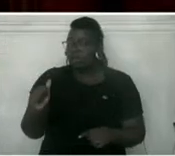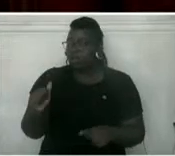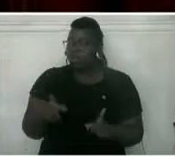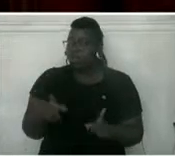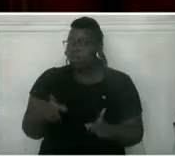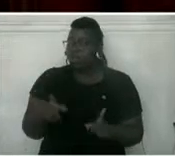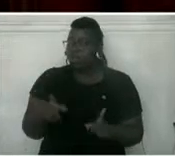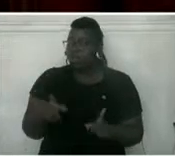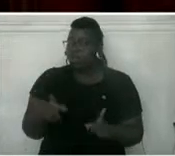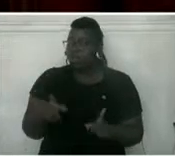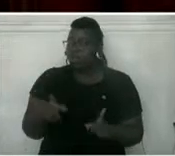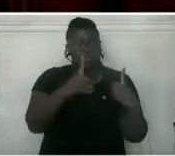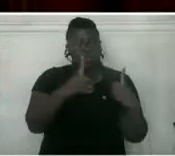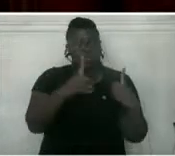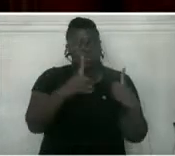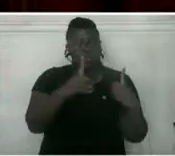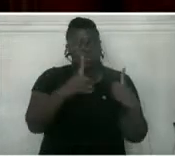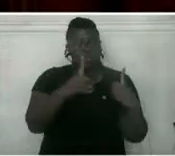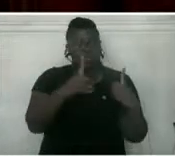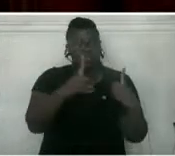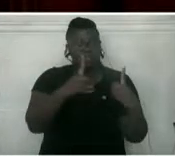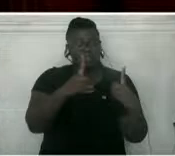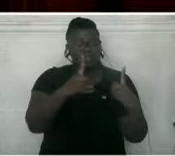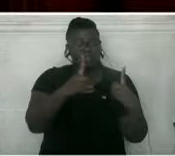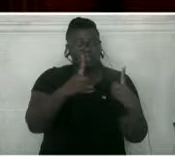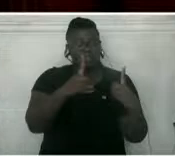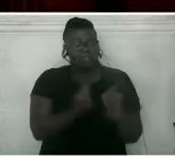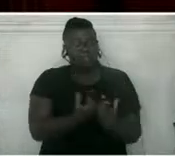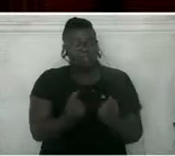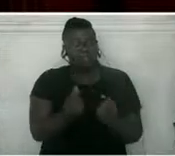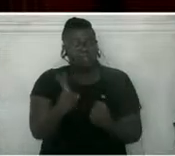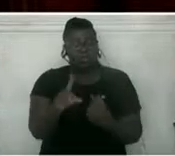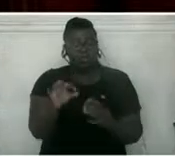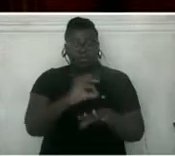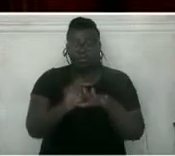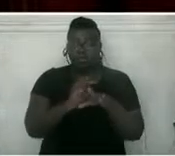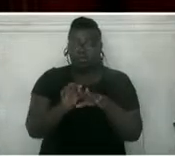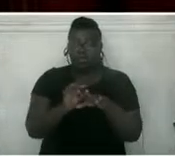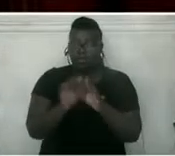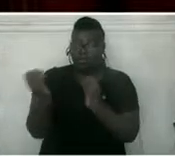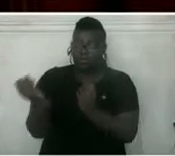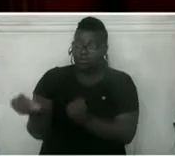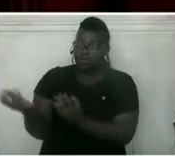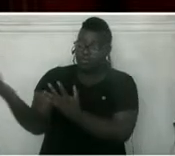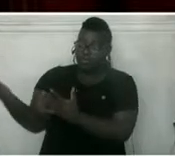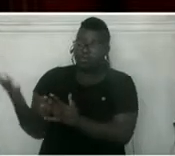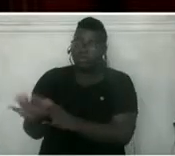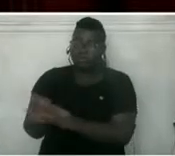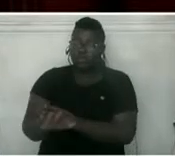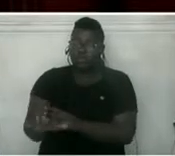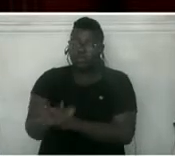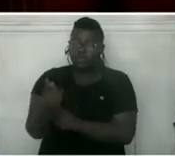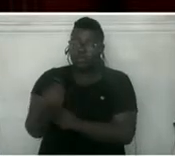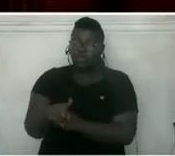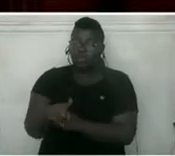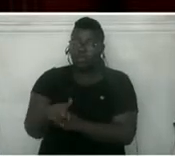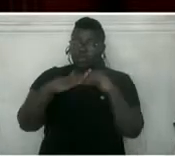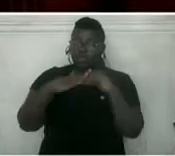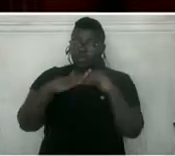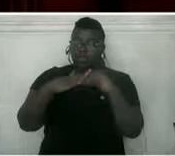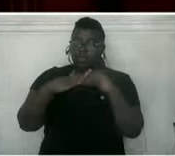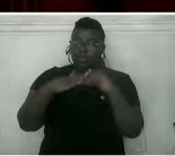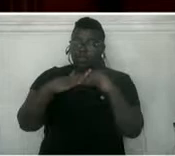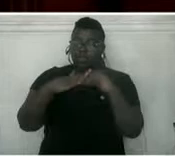educational department, the department is planning to hand over sites for the construction of